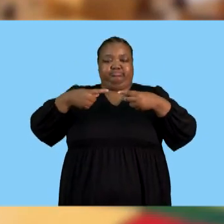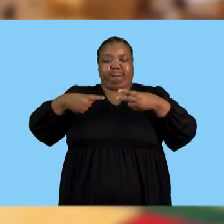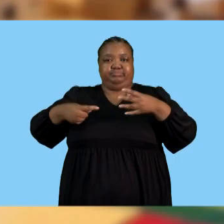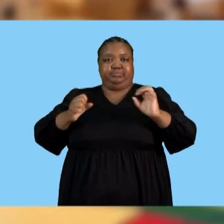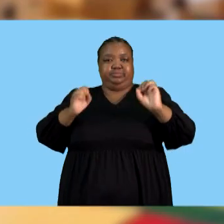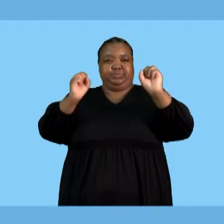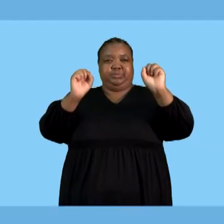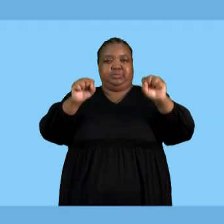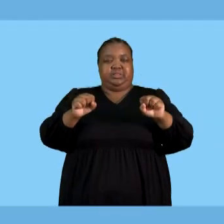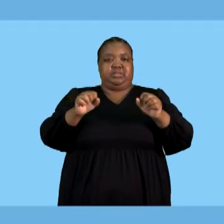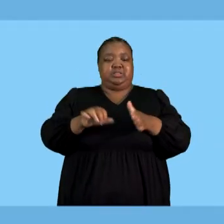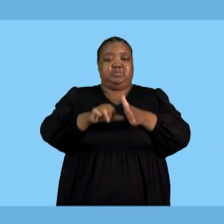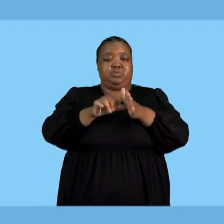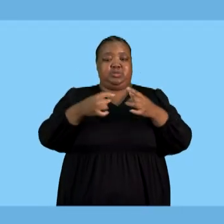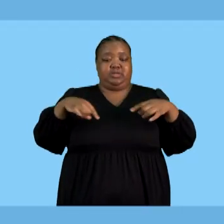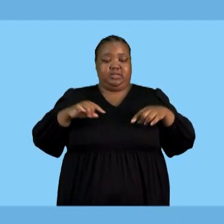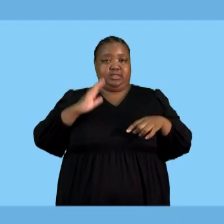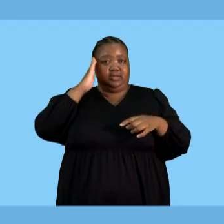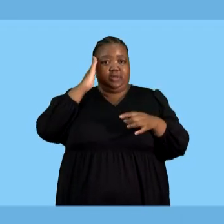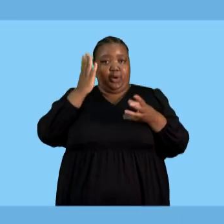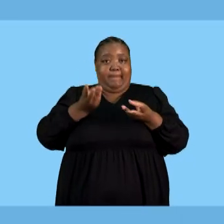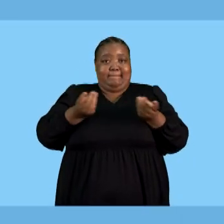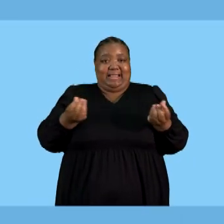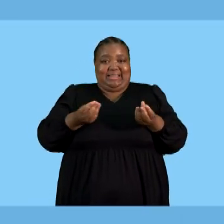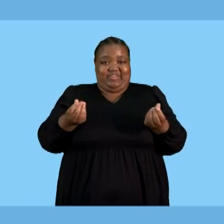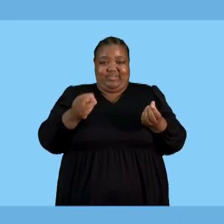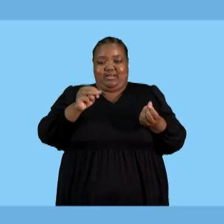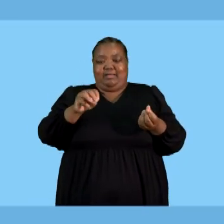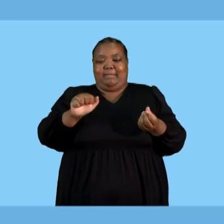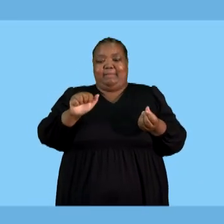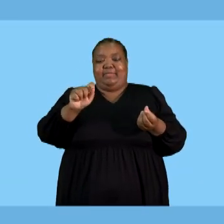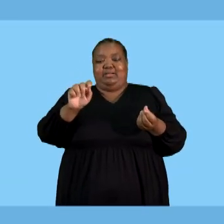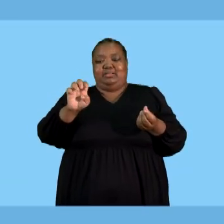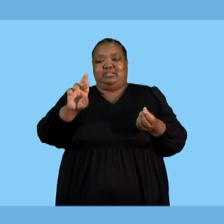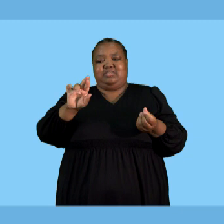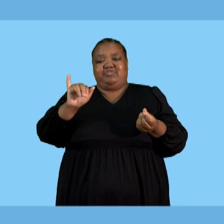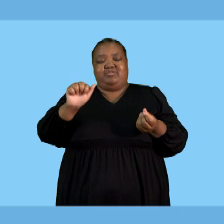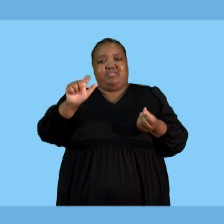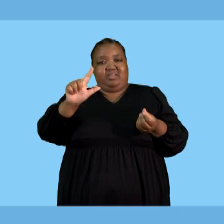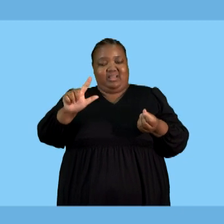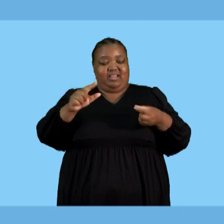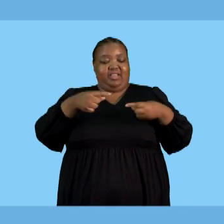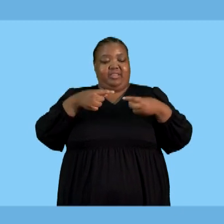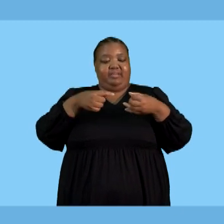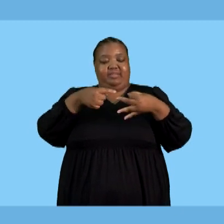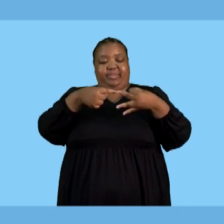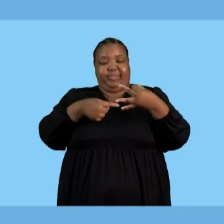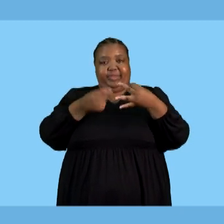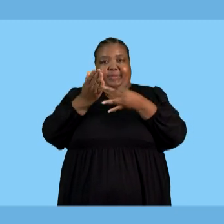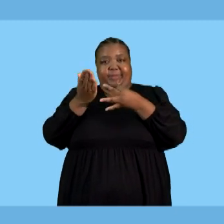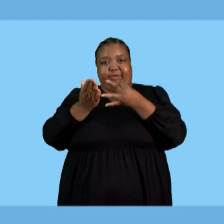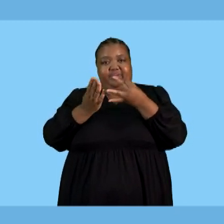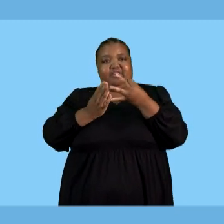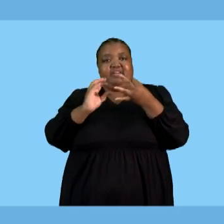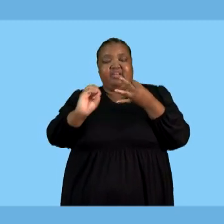briefly. So we need to know that with regards to the types of material, we have three types of them. And there are three different things